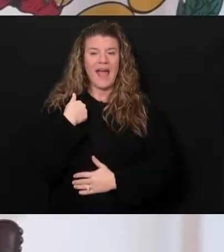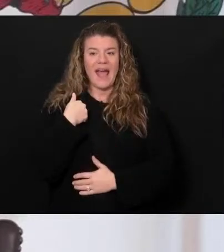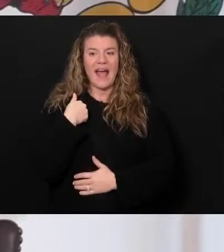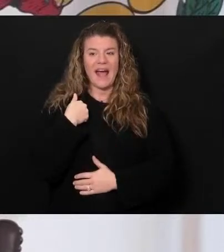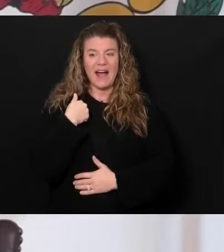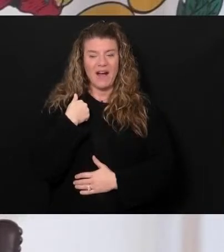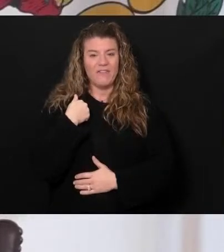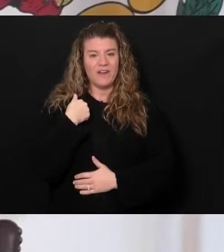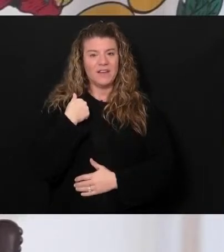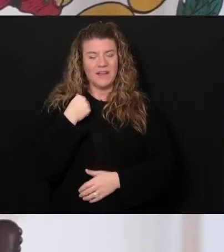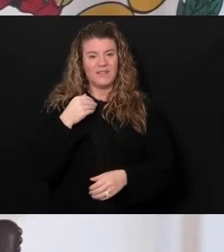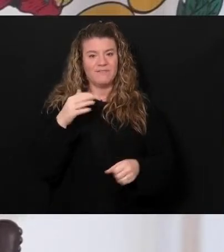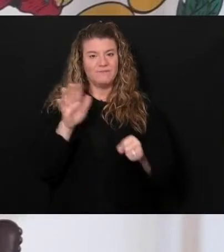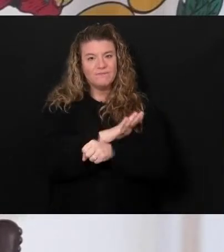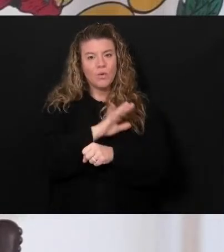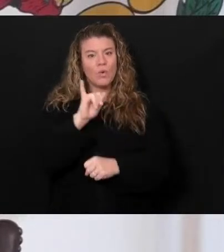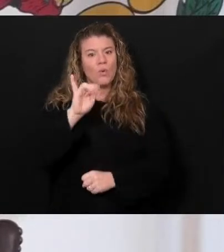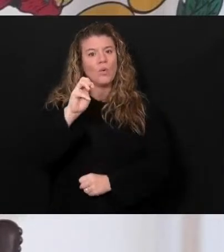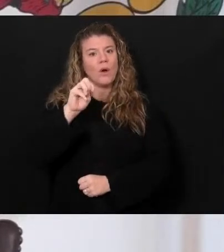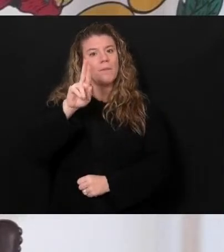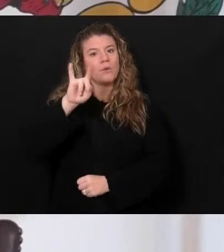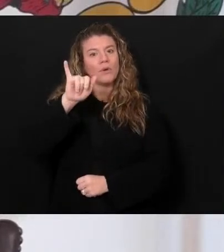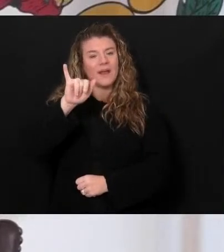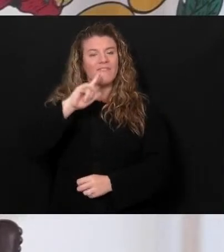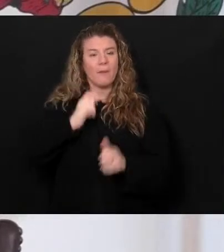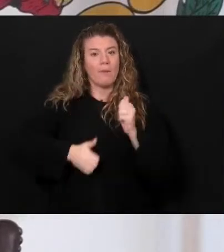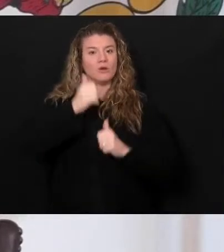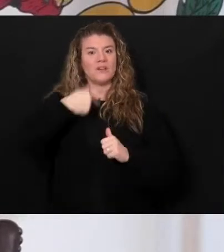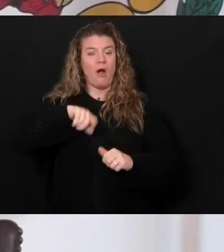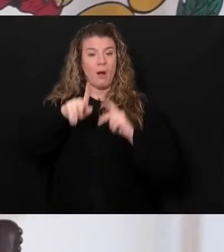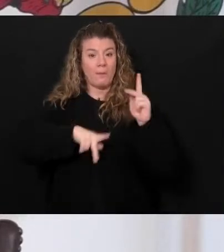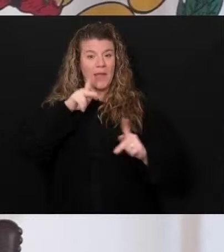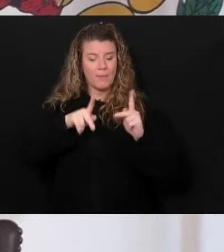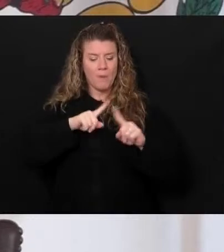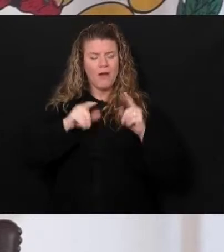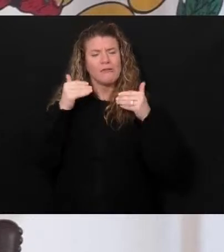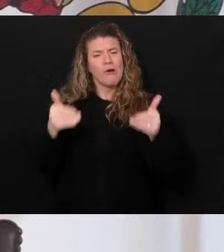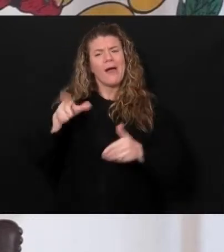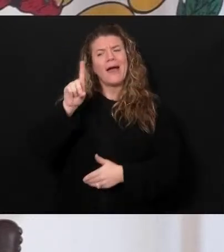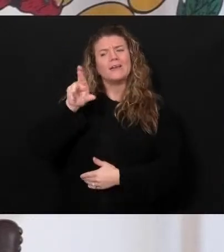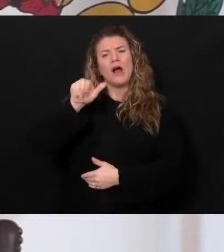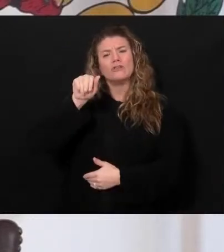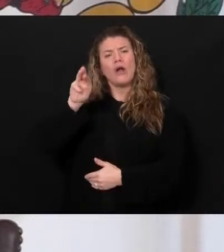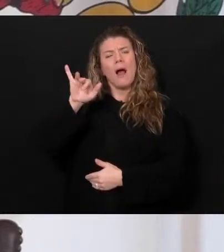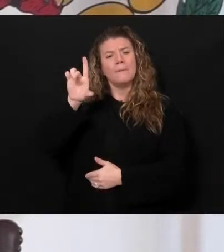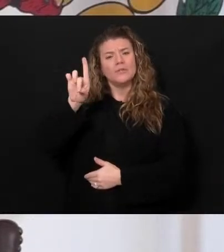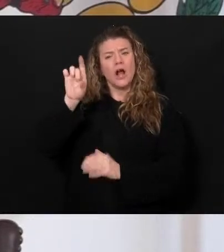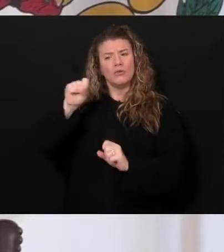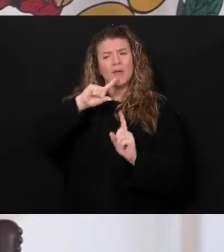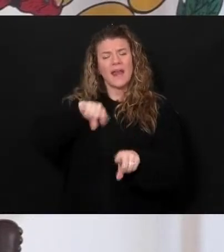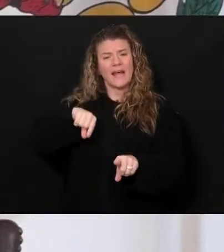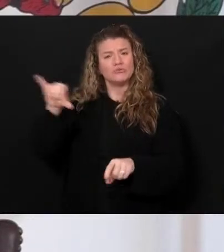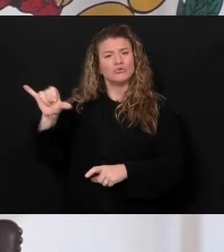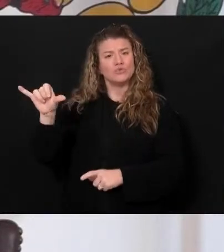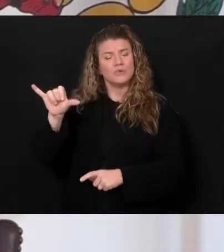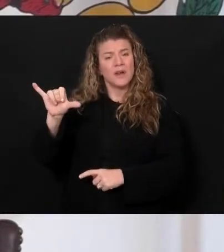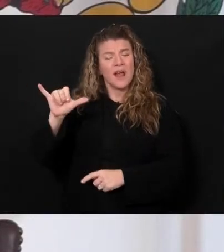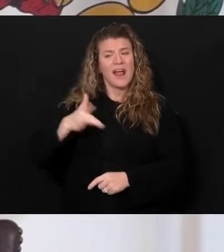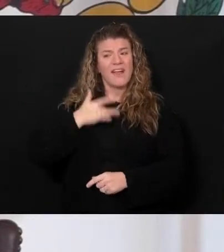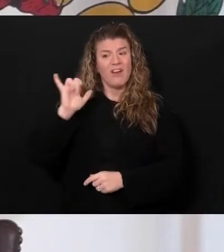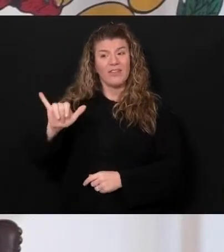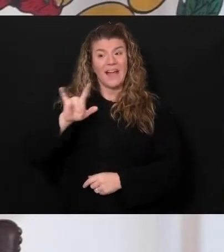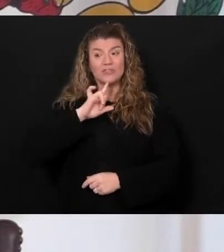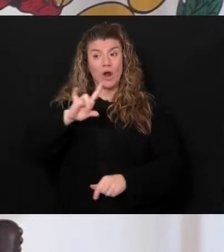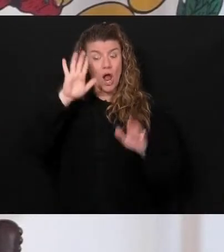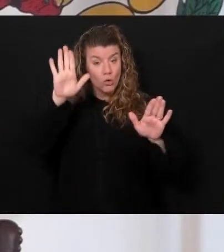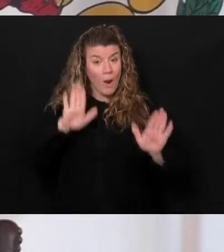herd immunity that everybody speaks of. But Dr. Amjad, join in on this and everything, and I think it's a